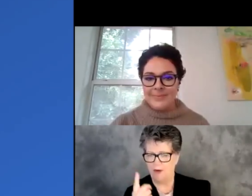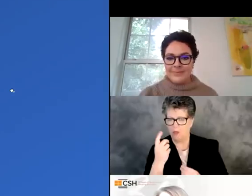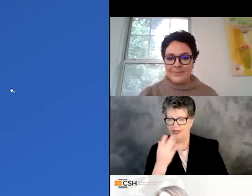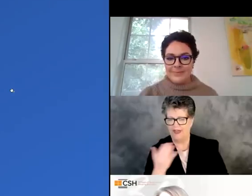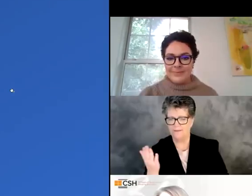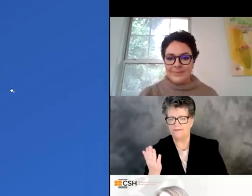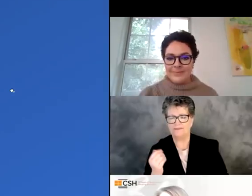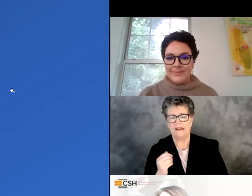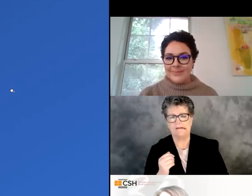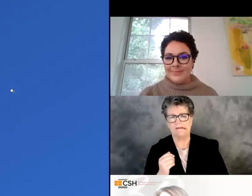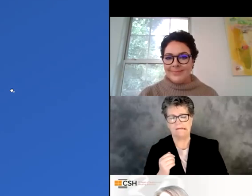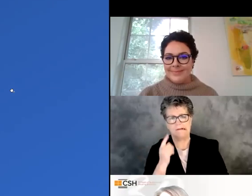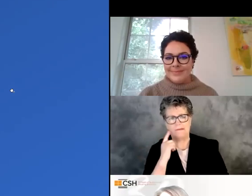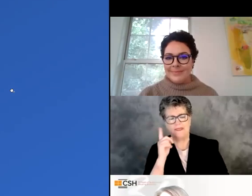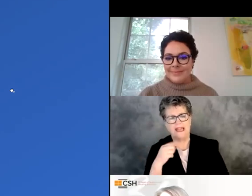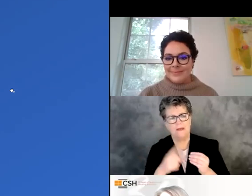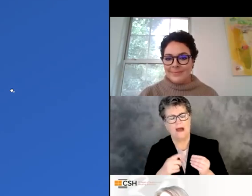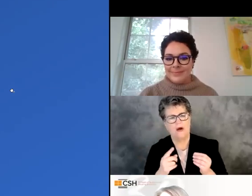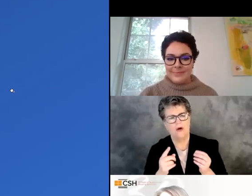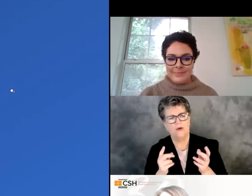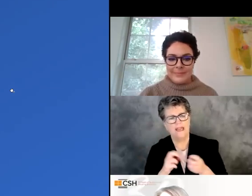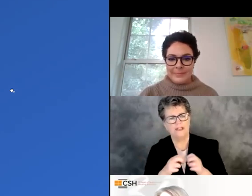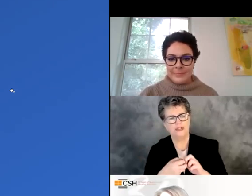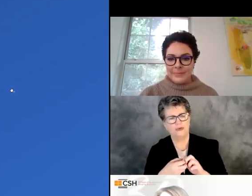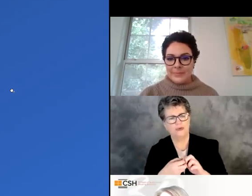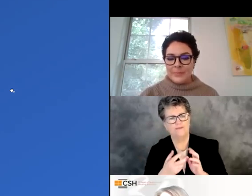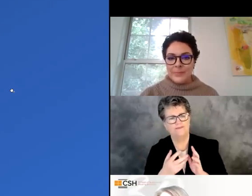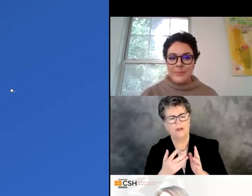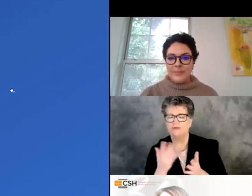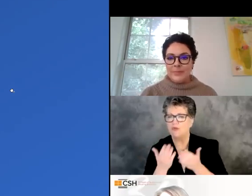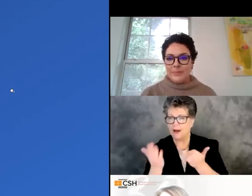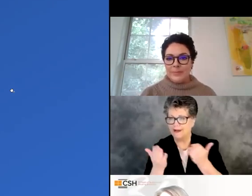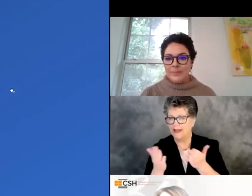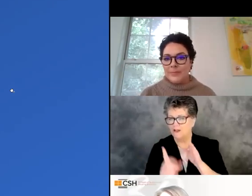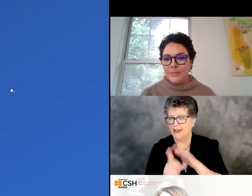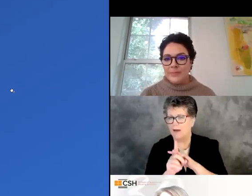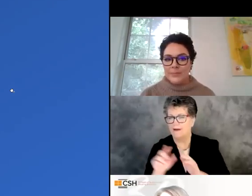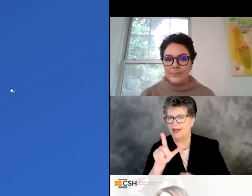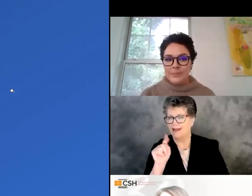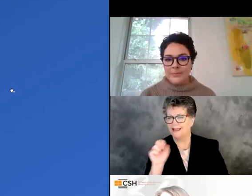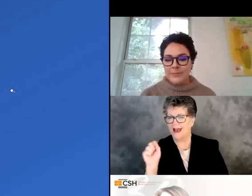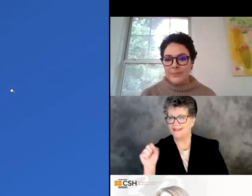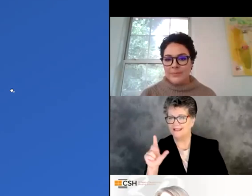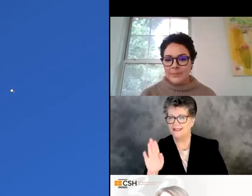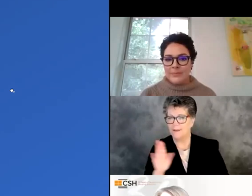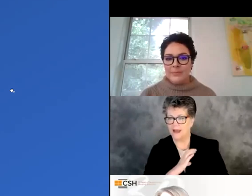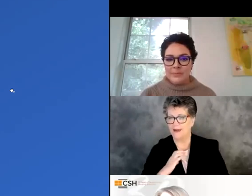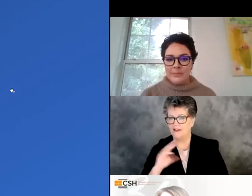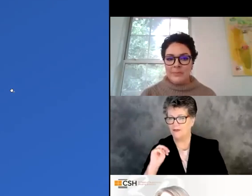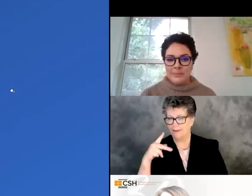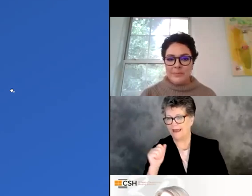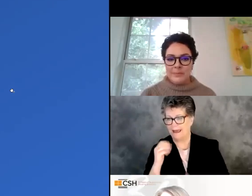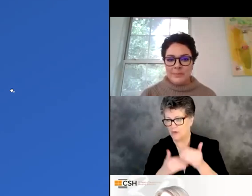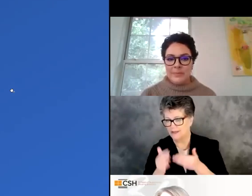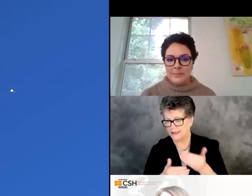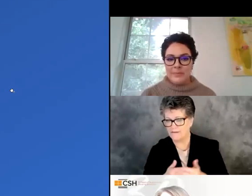that. I'm thinking about an issue that, recommendation that came up a lot in the LTSS subcommittee of the Master Plan for Aging process,